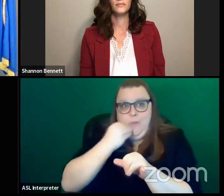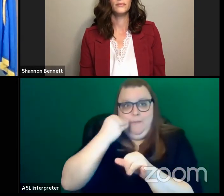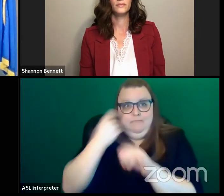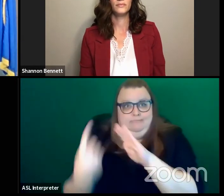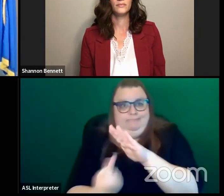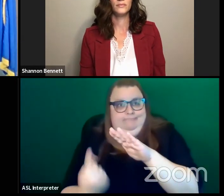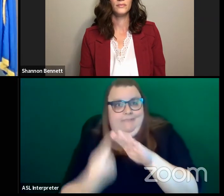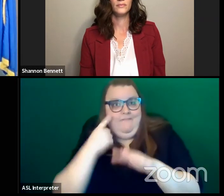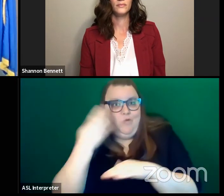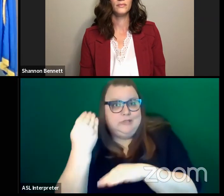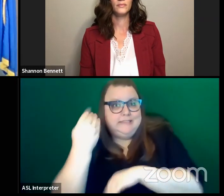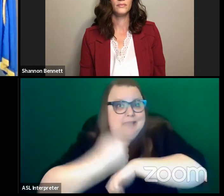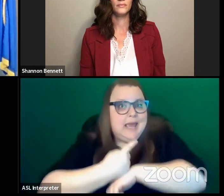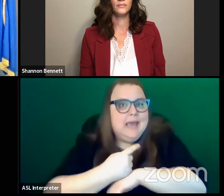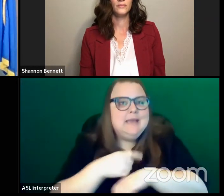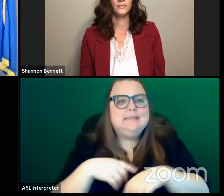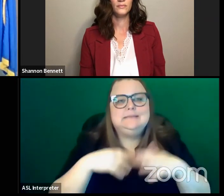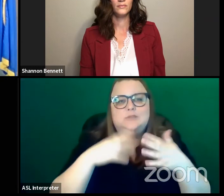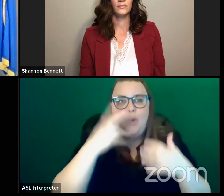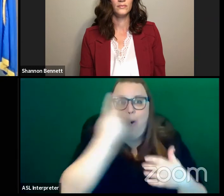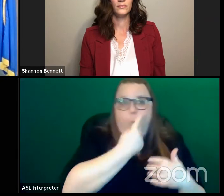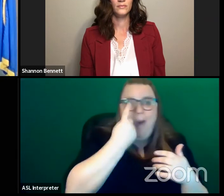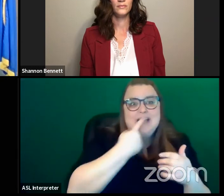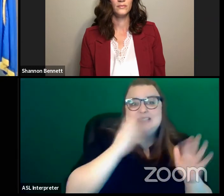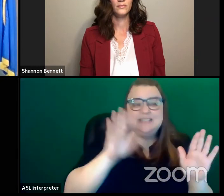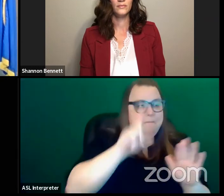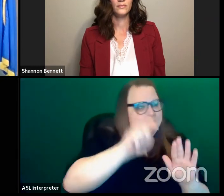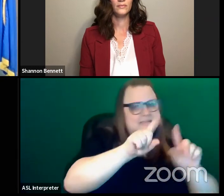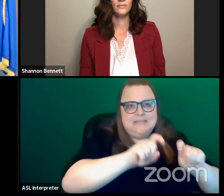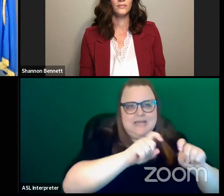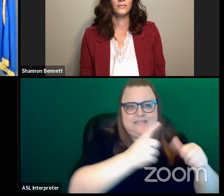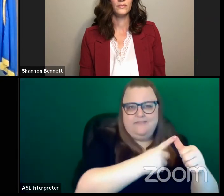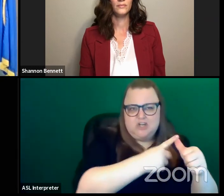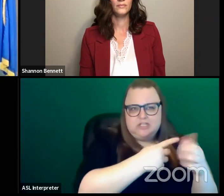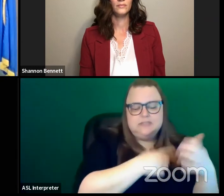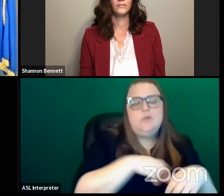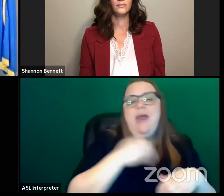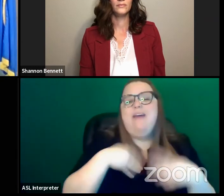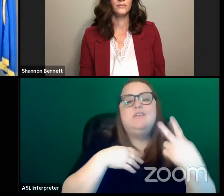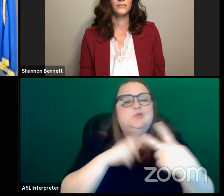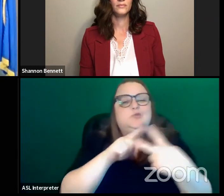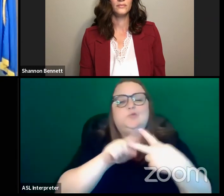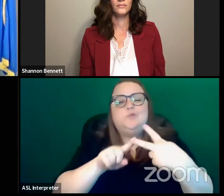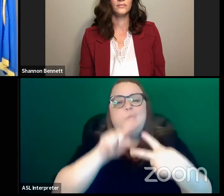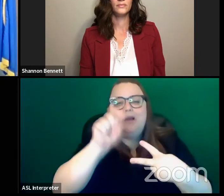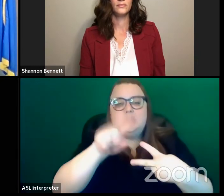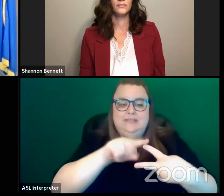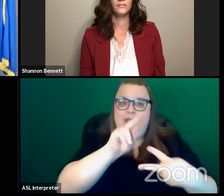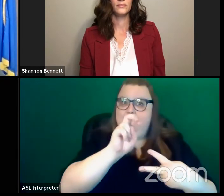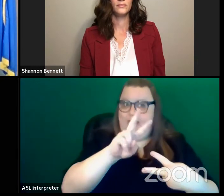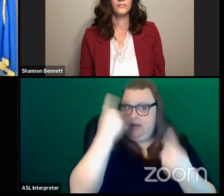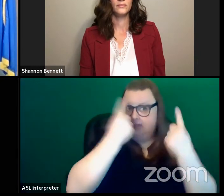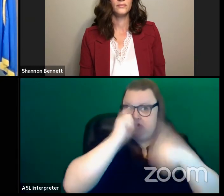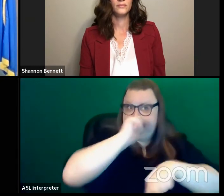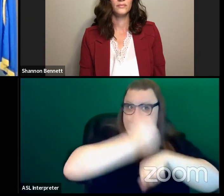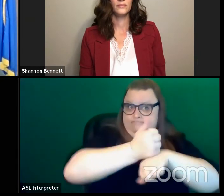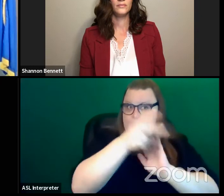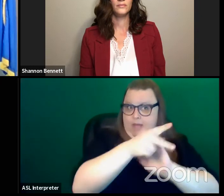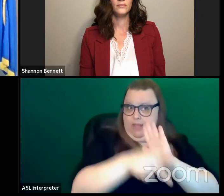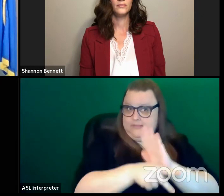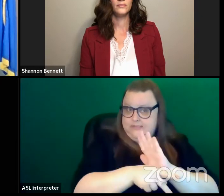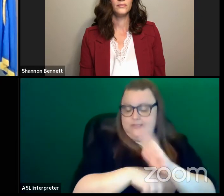visitors. So I have two questions related to this. One, is Nevada considering putting any of those policies in place? And two, should tourists wanting to come